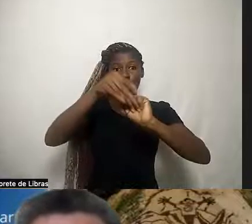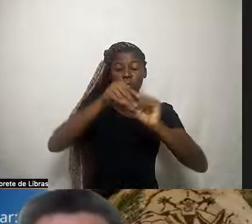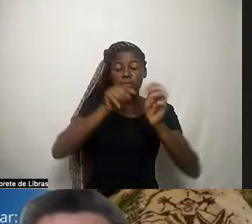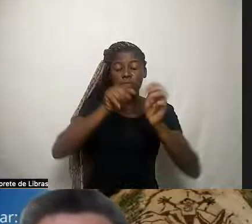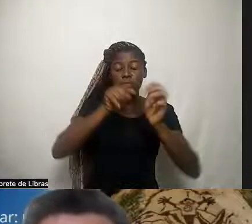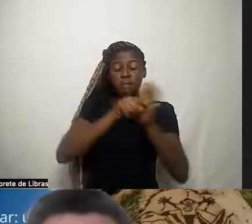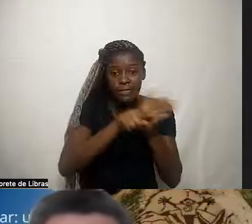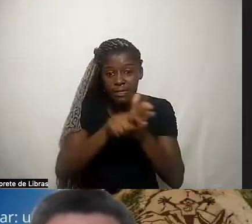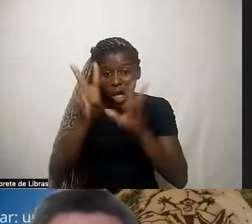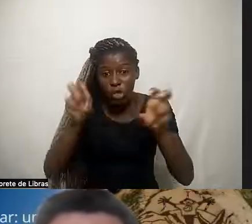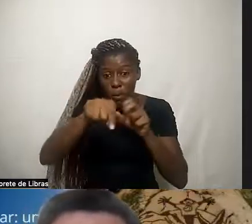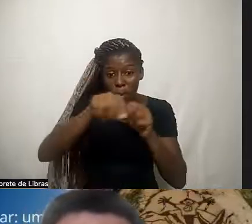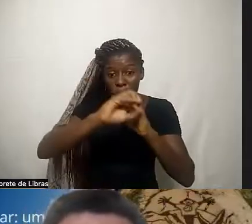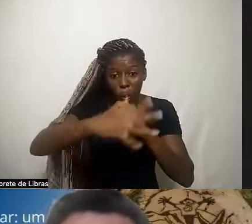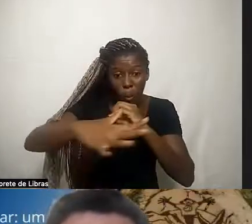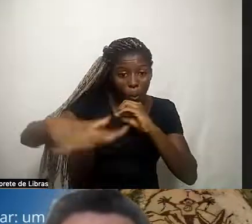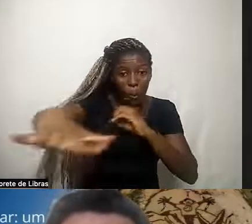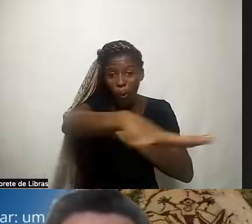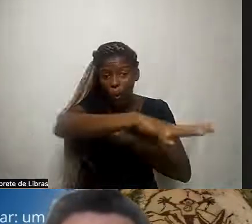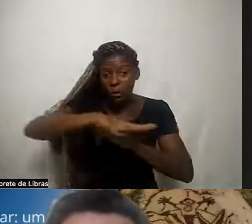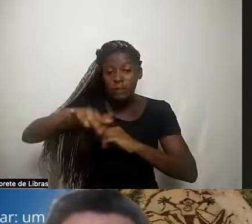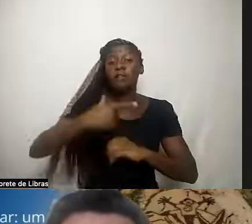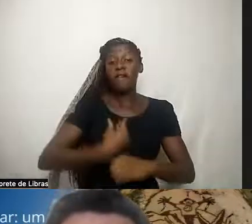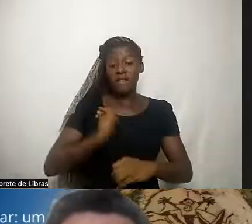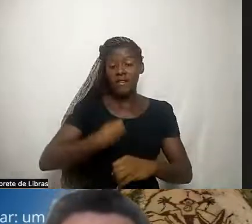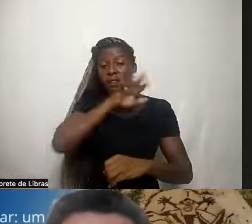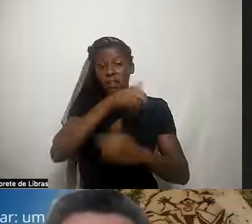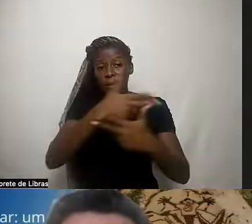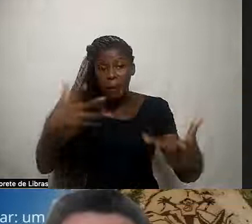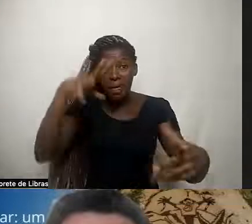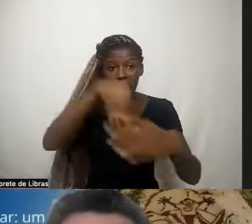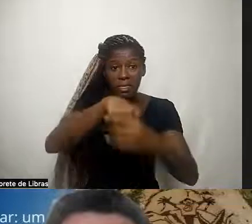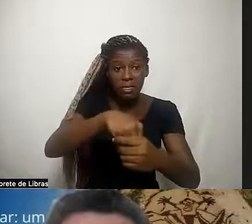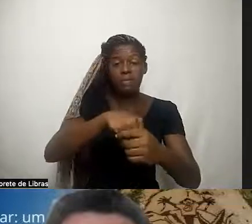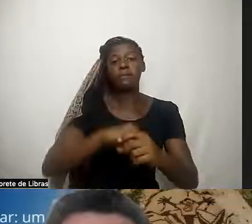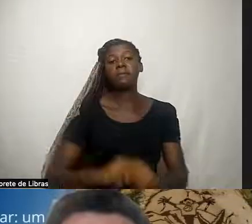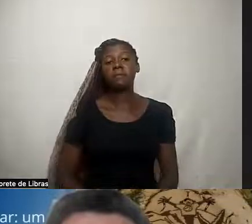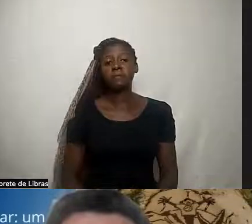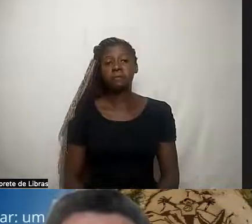on the ocean, on the species and ecosystems.